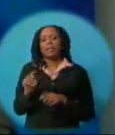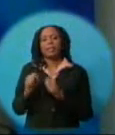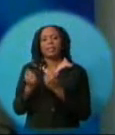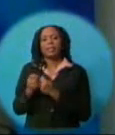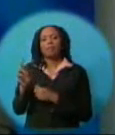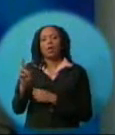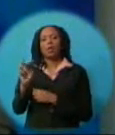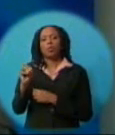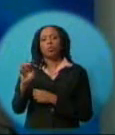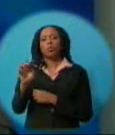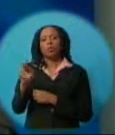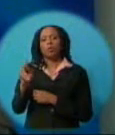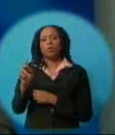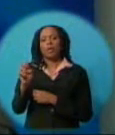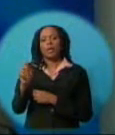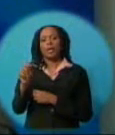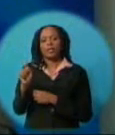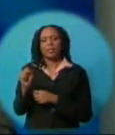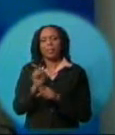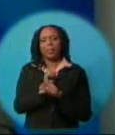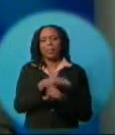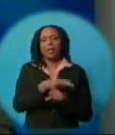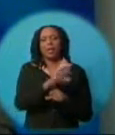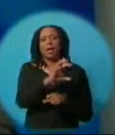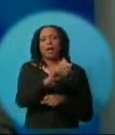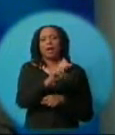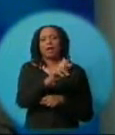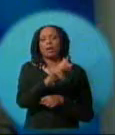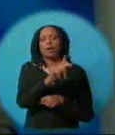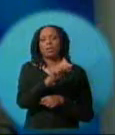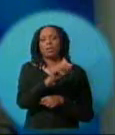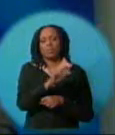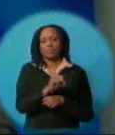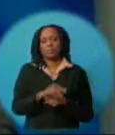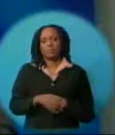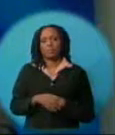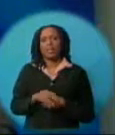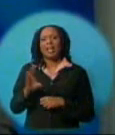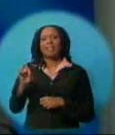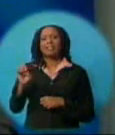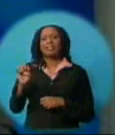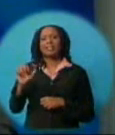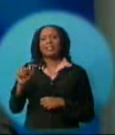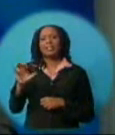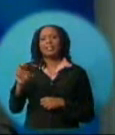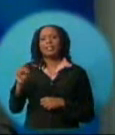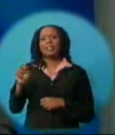similar victory over Safe Security Carlton. Former men's champions RBTT